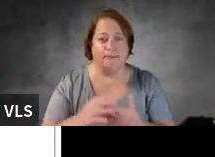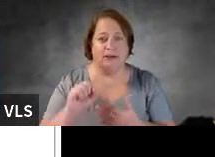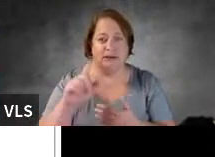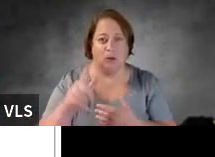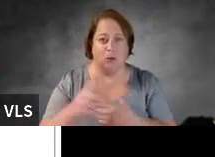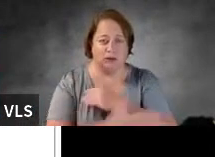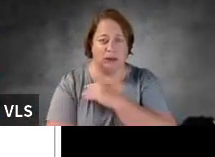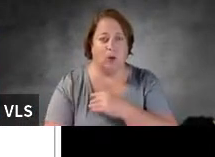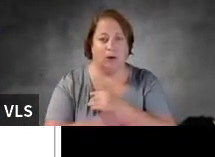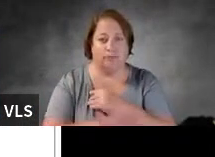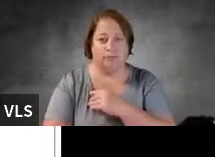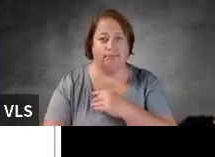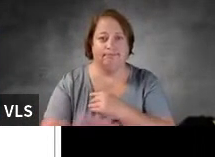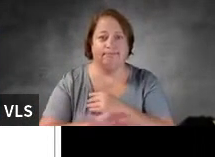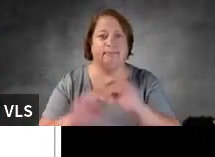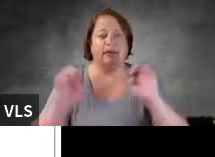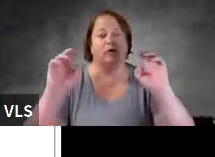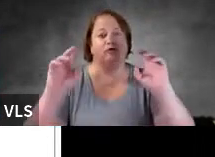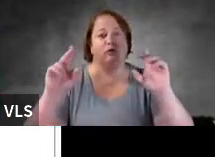County.